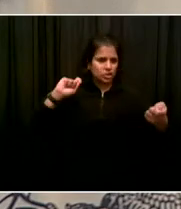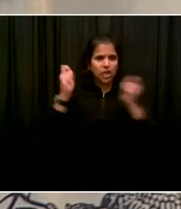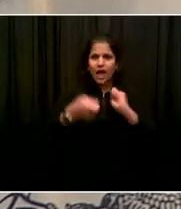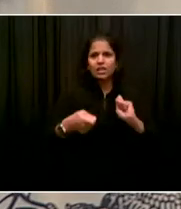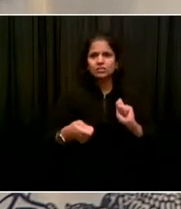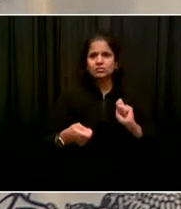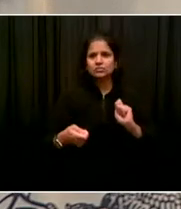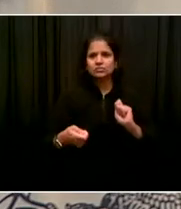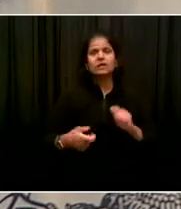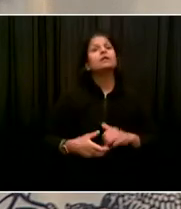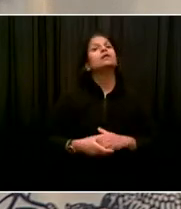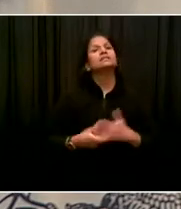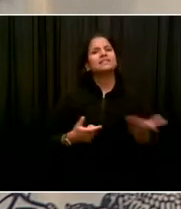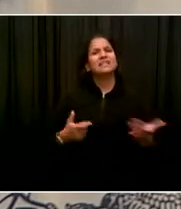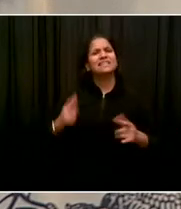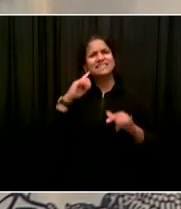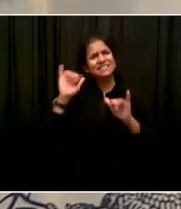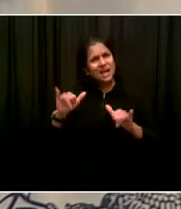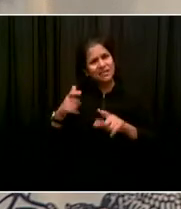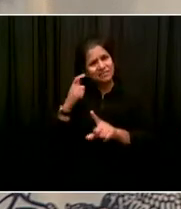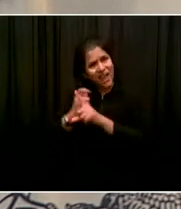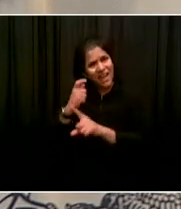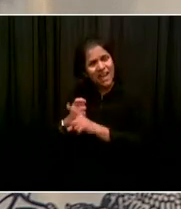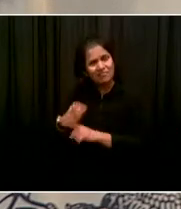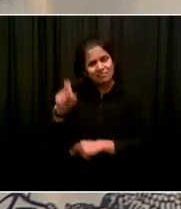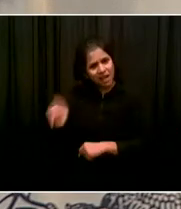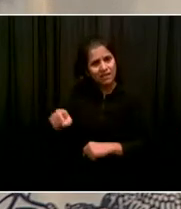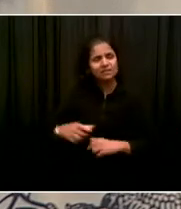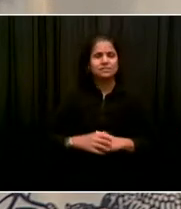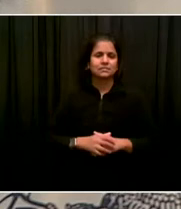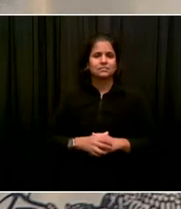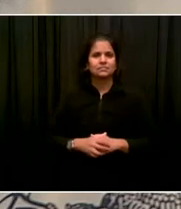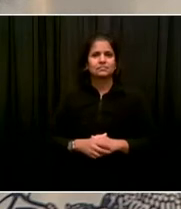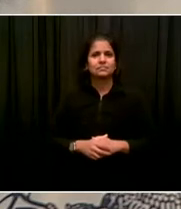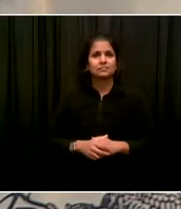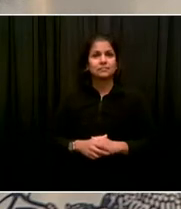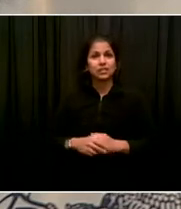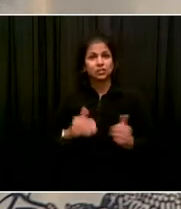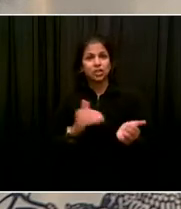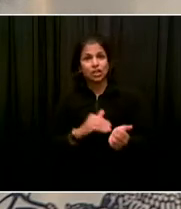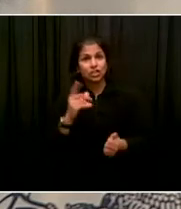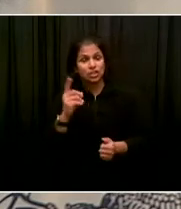of how to approach things. Dr. Choksi, then Dr. Katz.